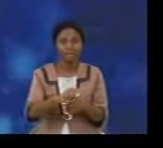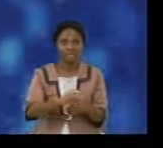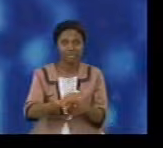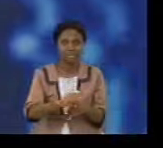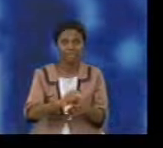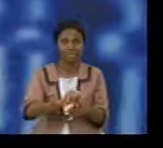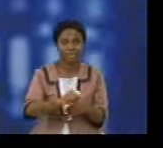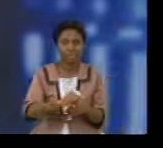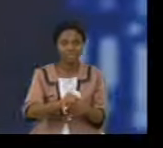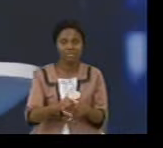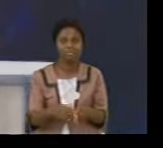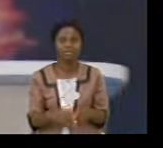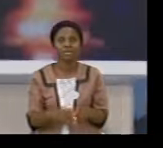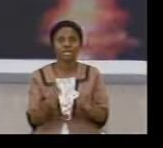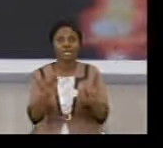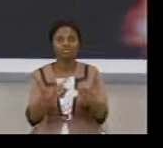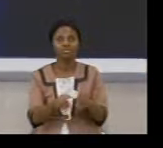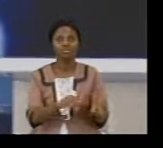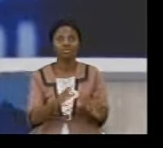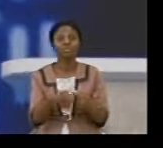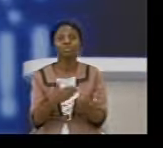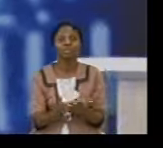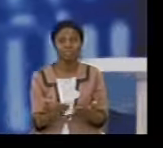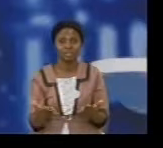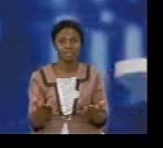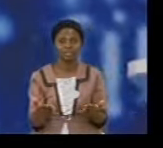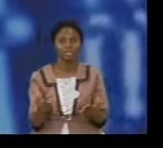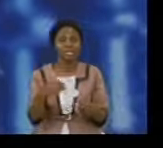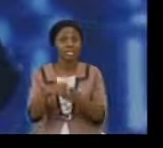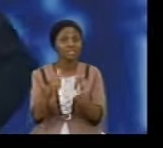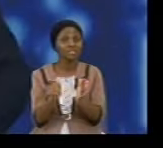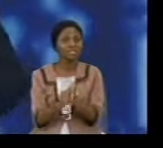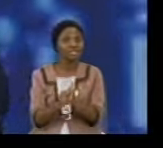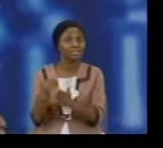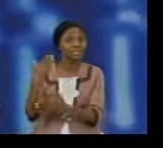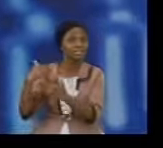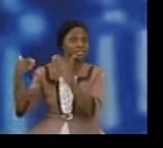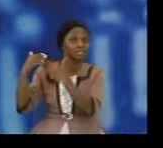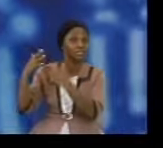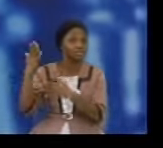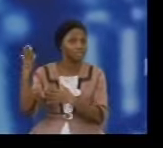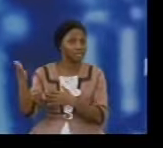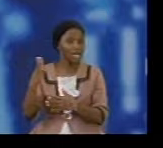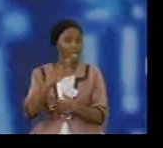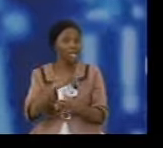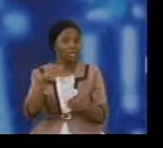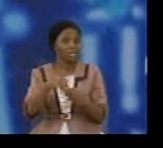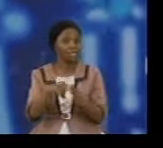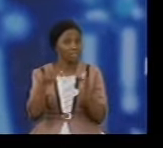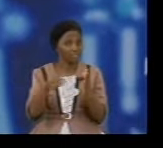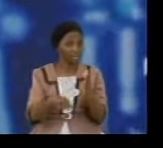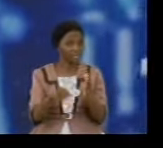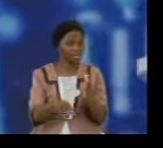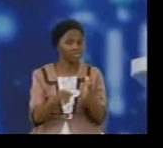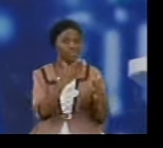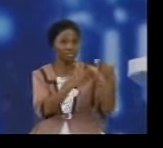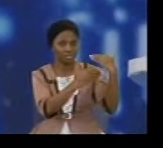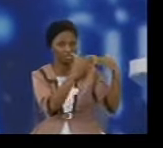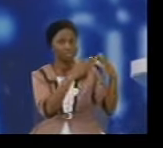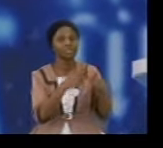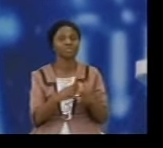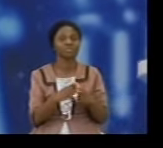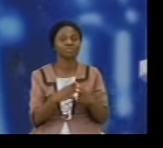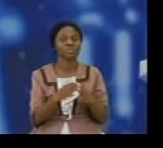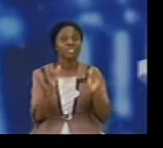Able to do all things in that generation and in this generation. Able to